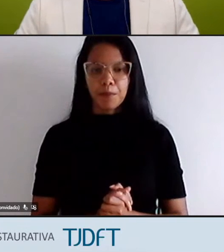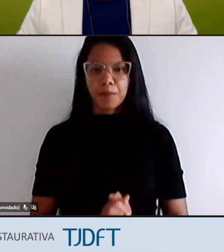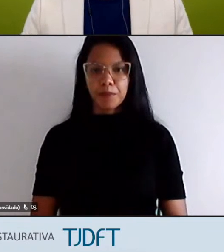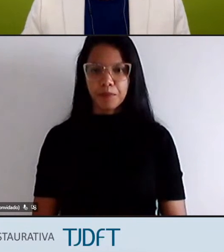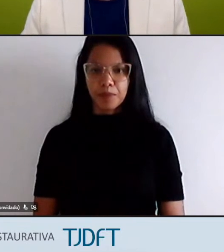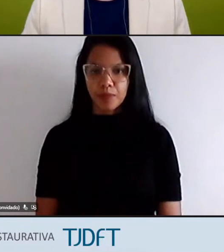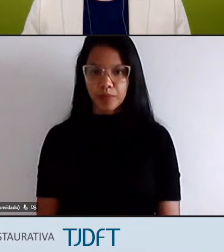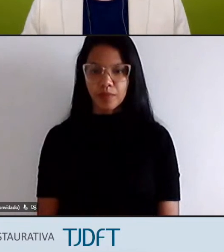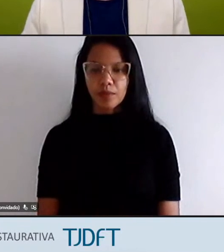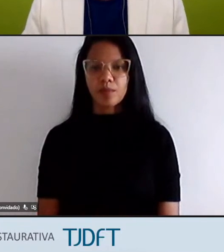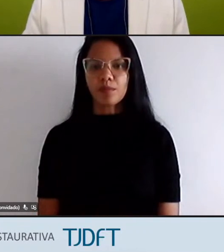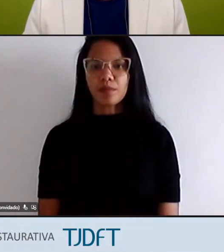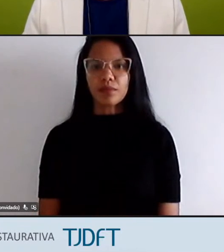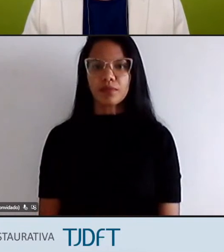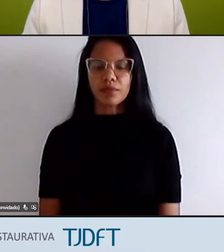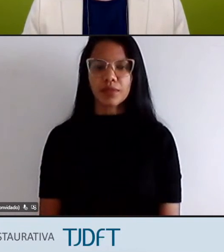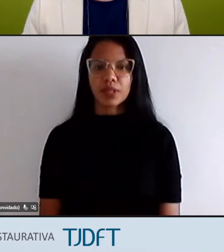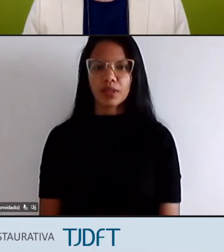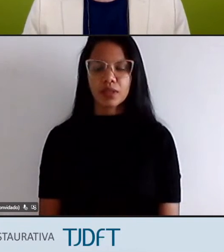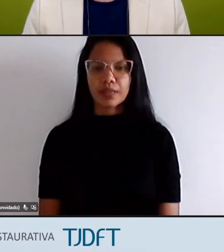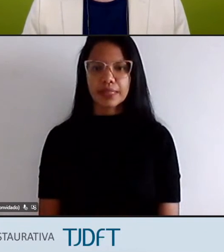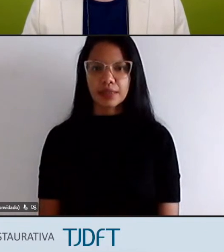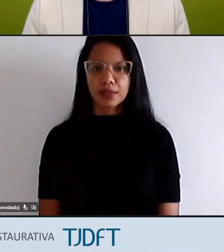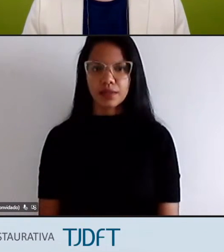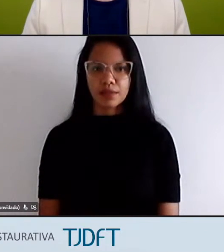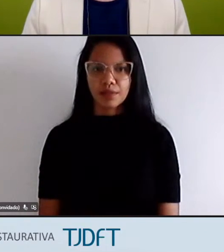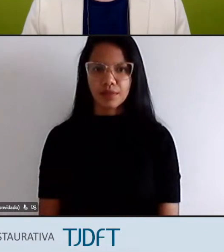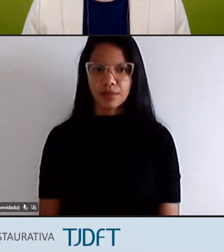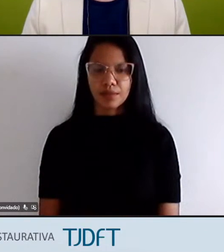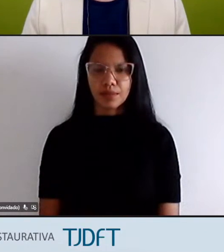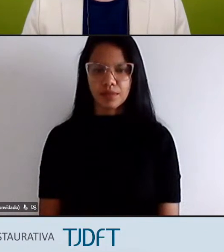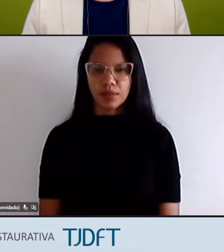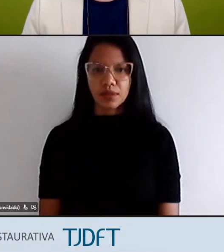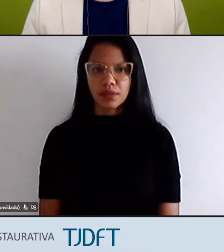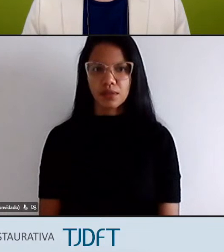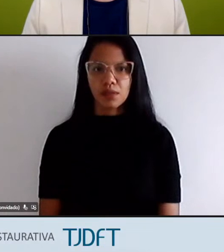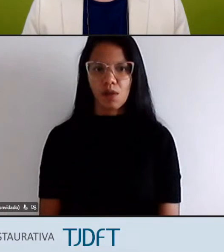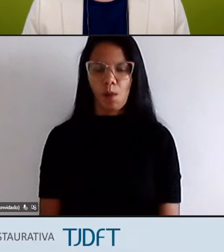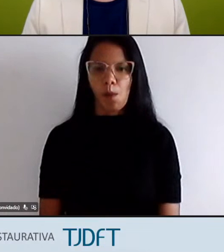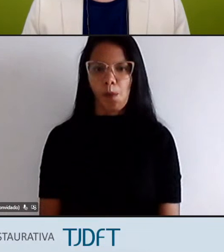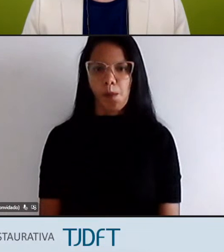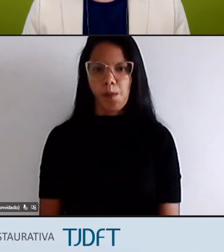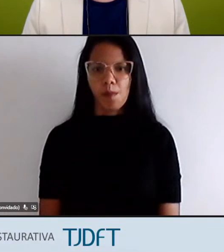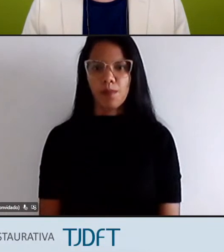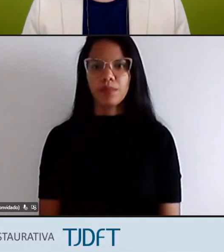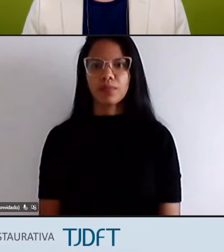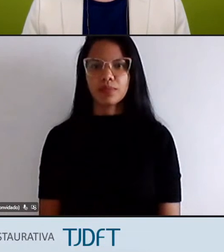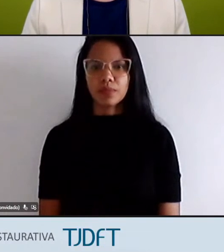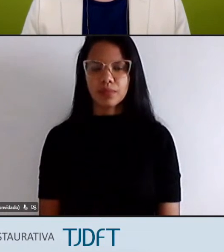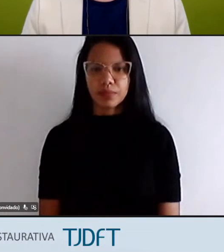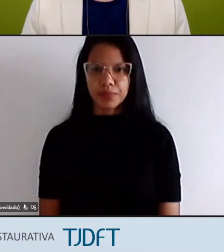my screen with the presentation, I'd just like to say I really appreciate this invitation, Paolo.